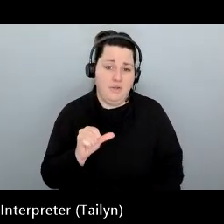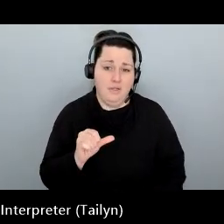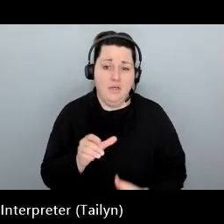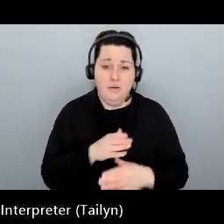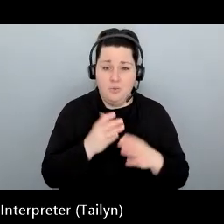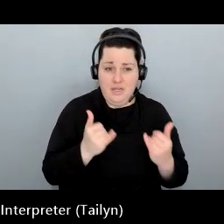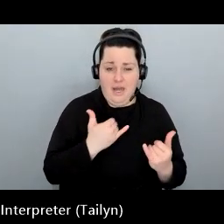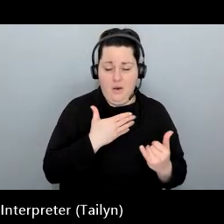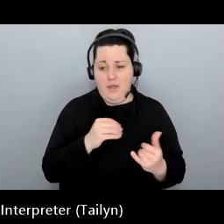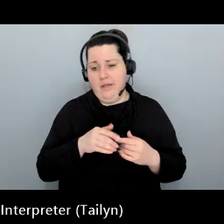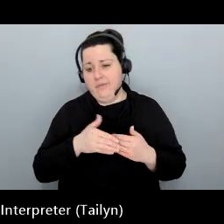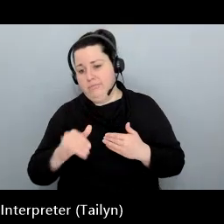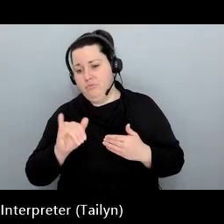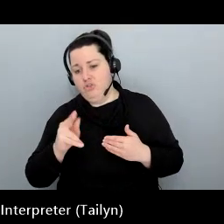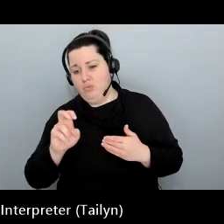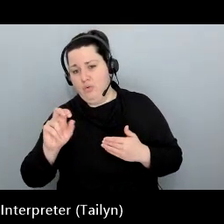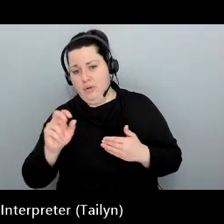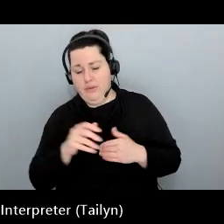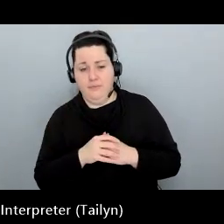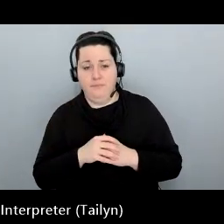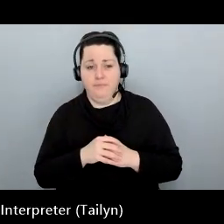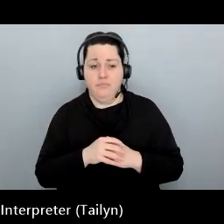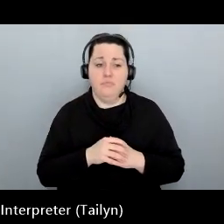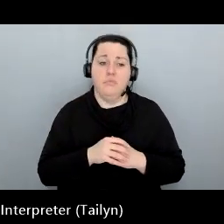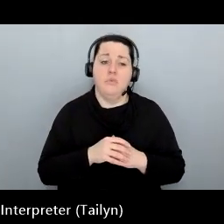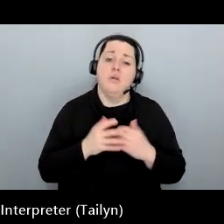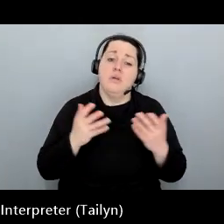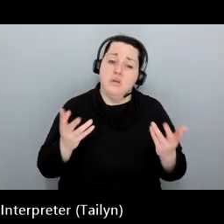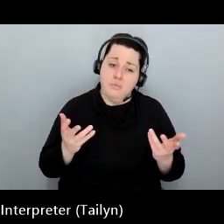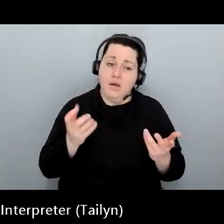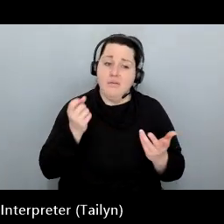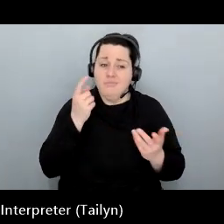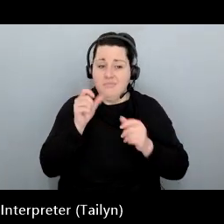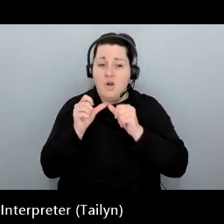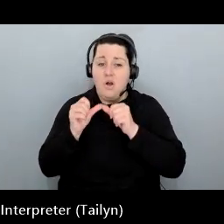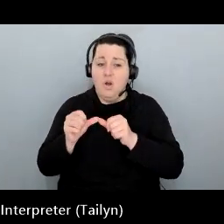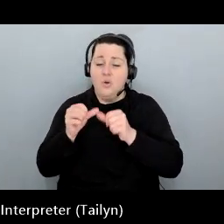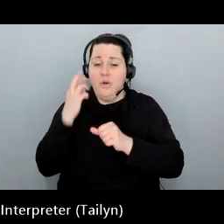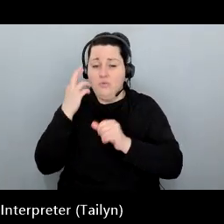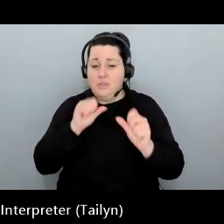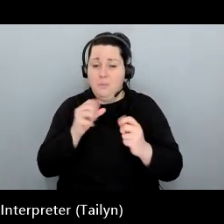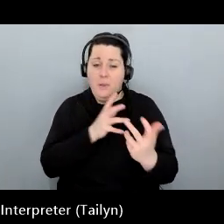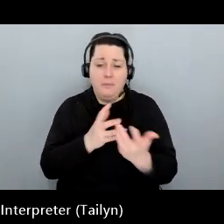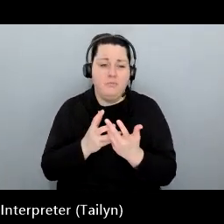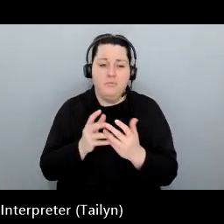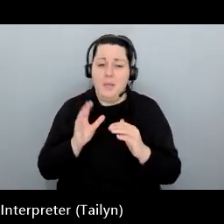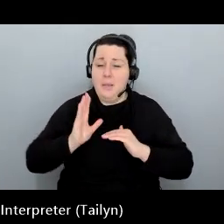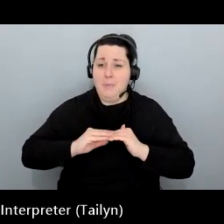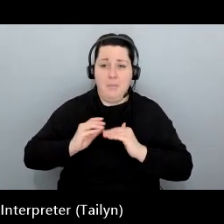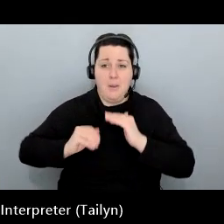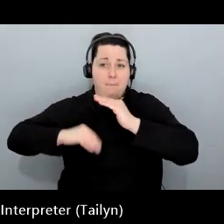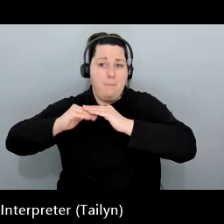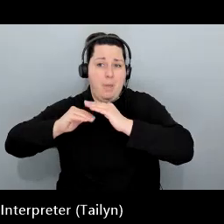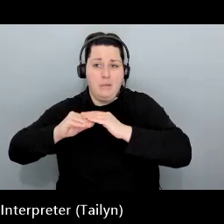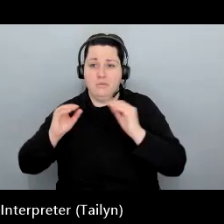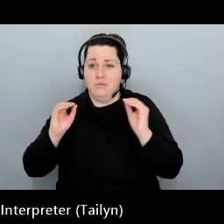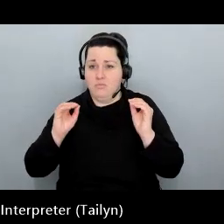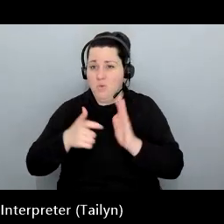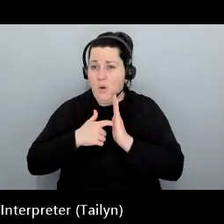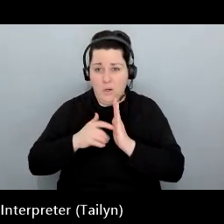June 30th, right? On the other hand, ongoing reasonable accommodations, there are no minimum or maximum spending